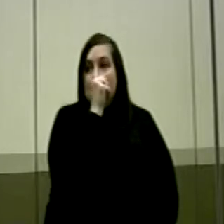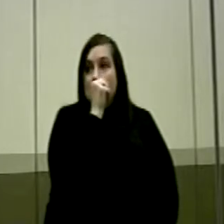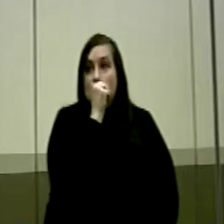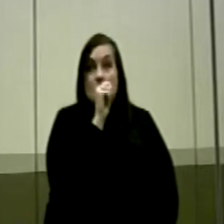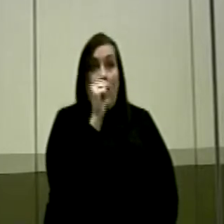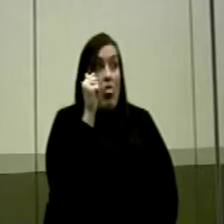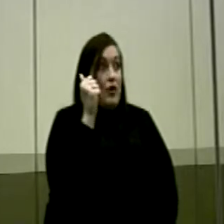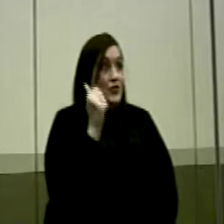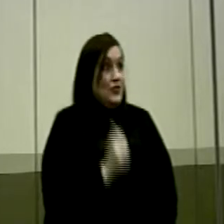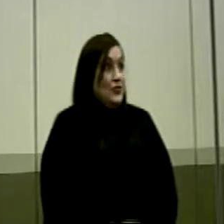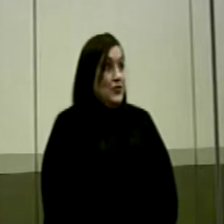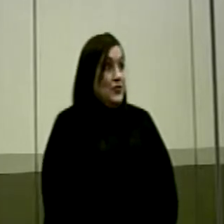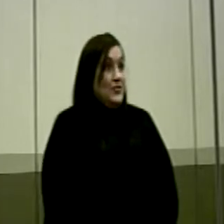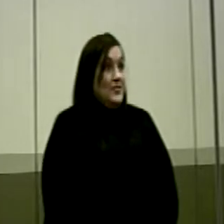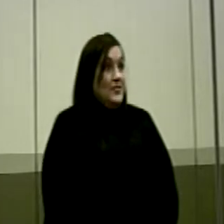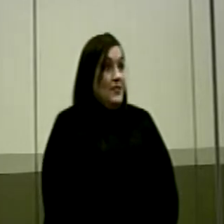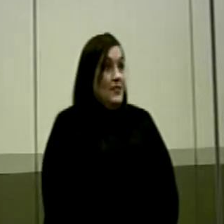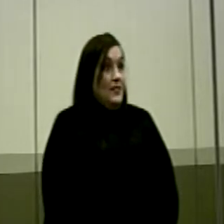other